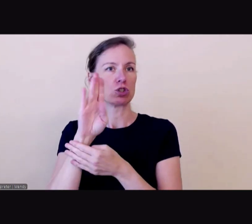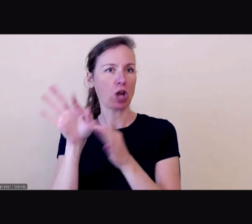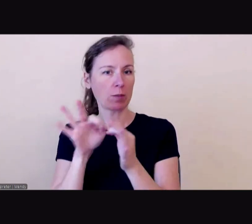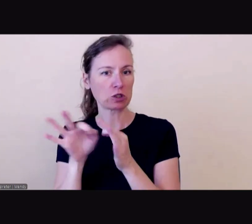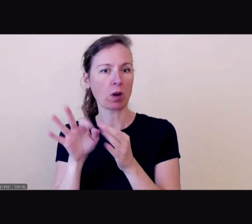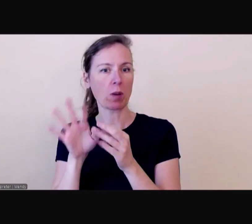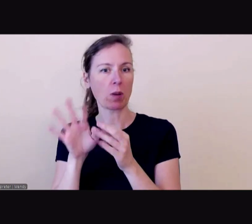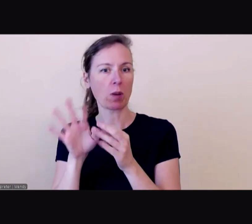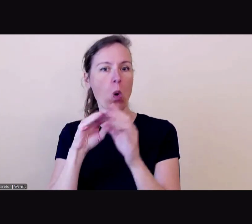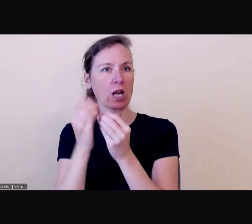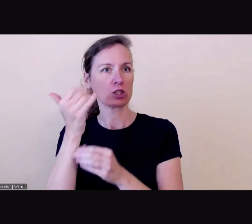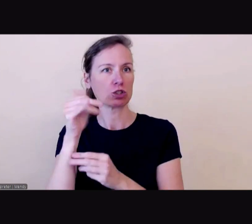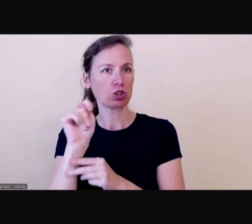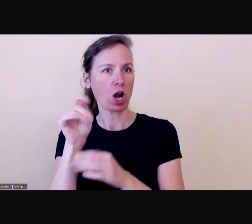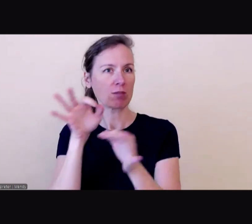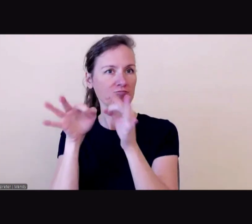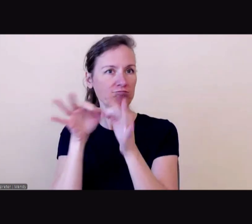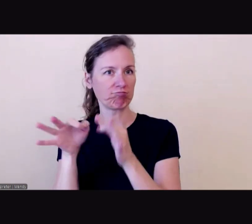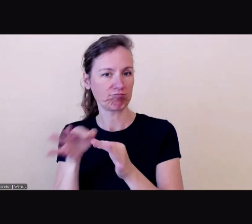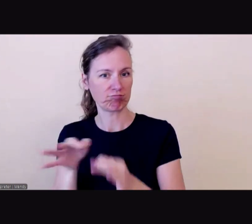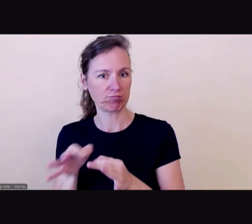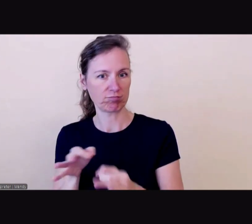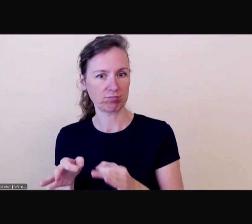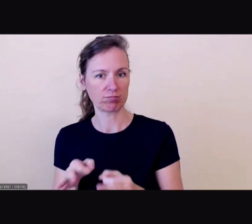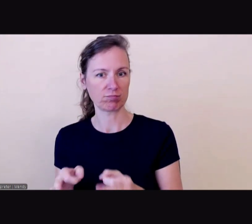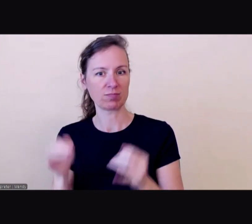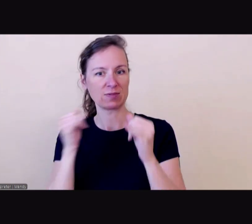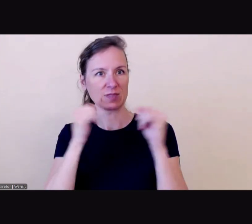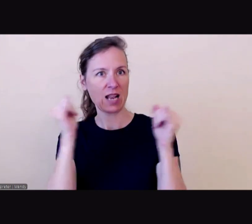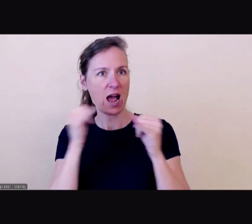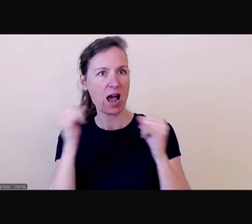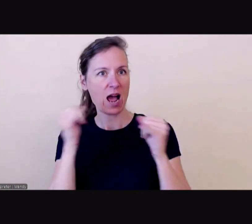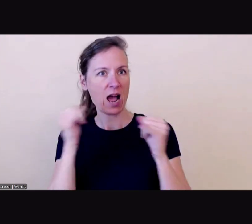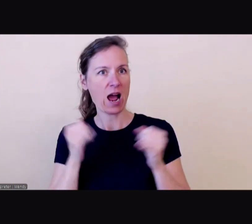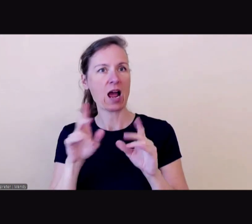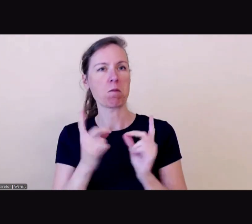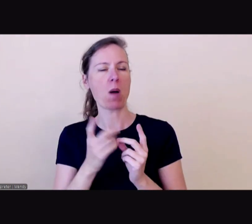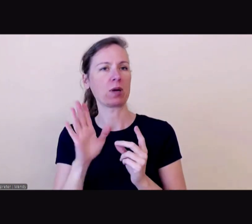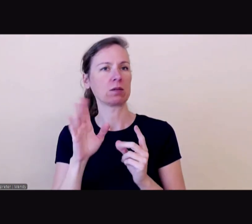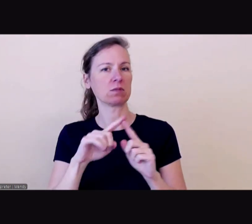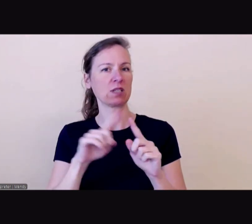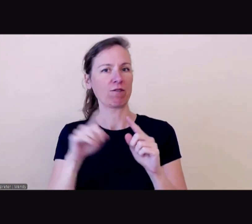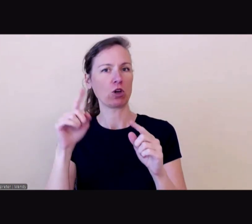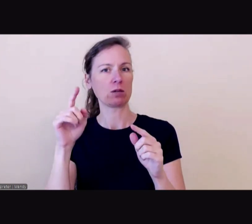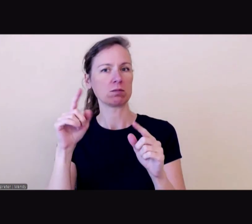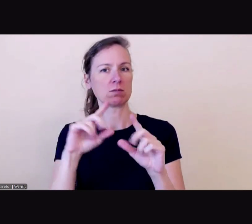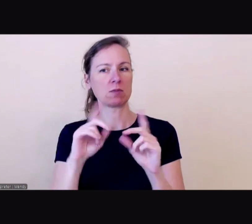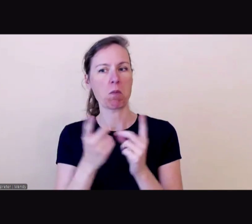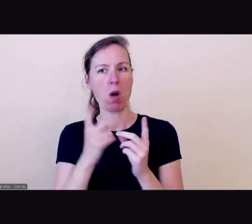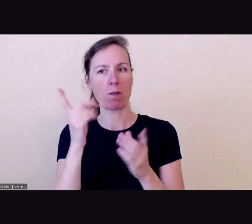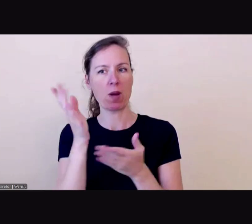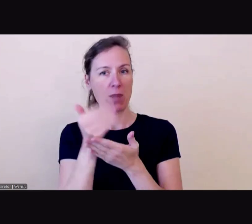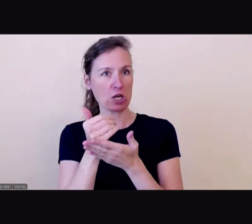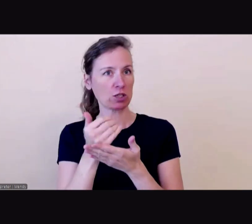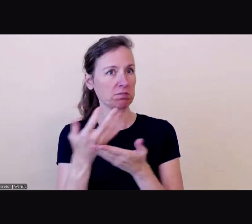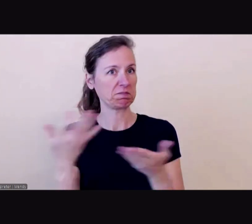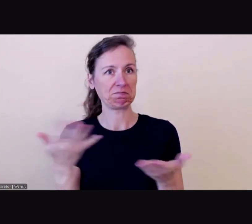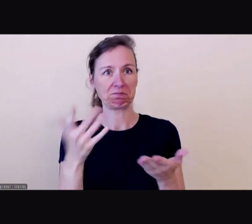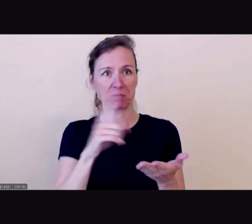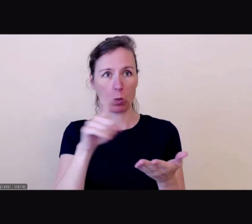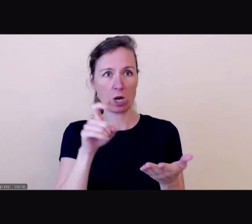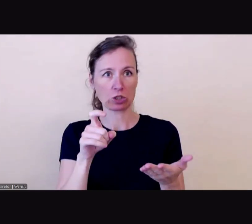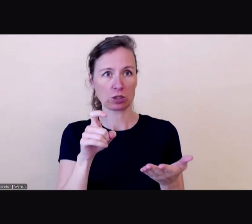of the line and the details of the department budget. So are there any questions before I get